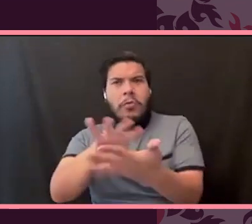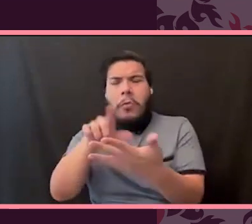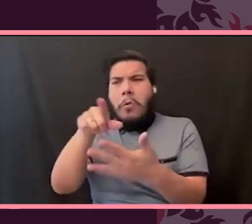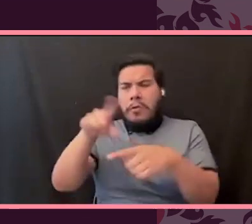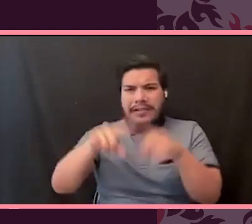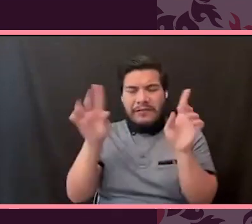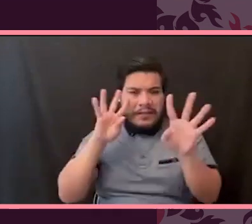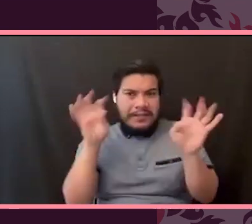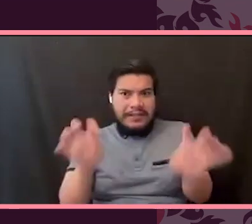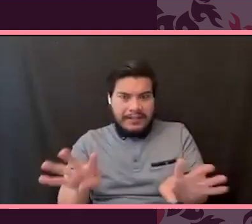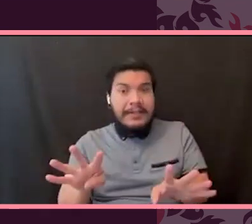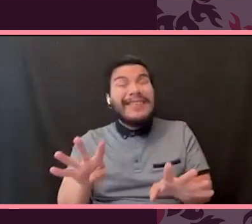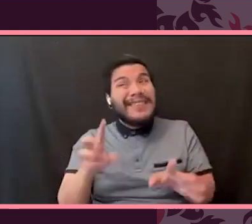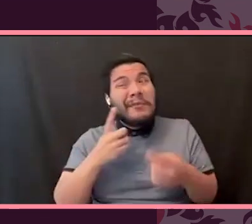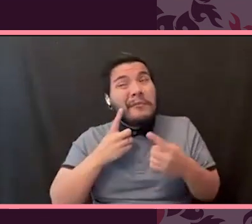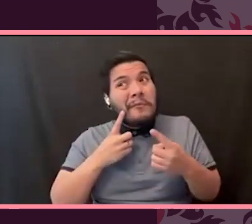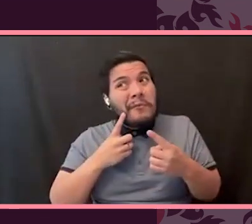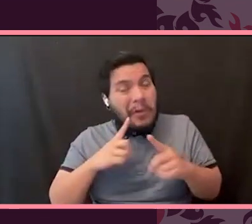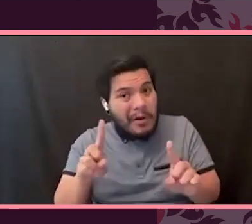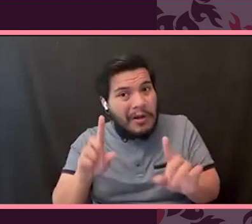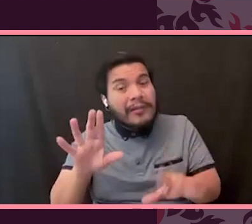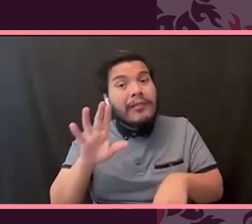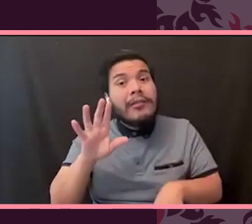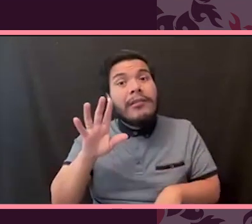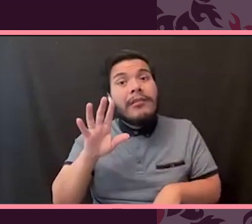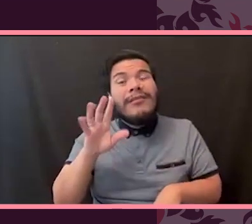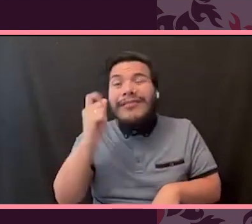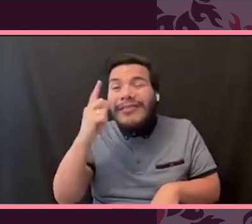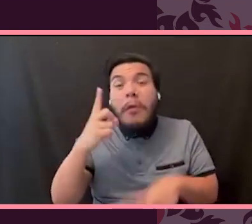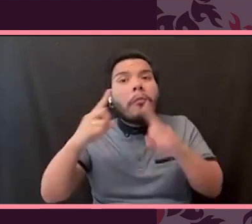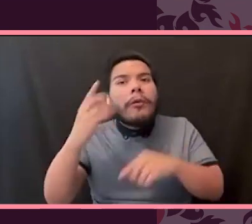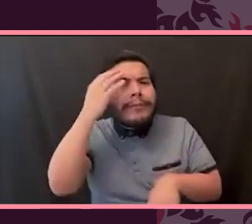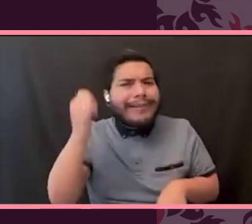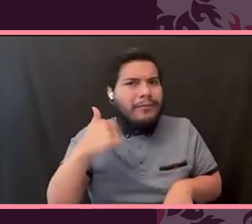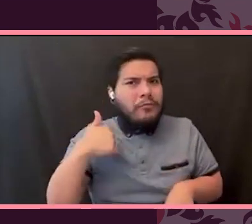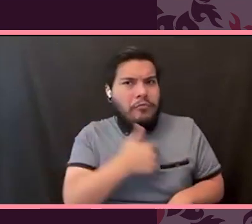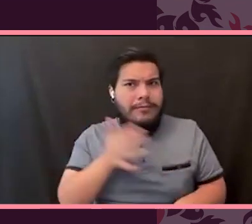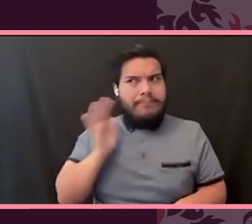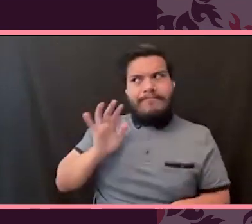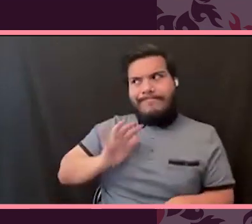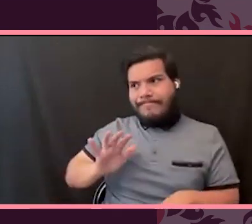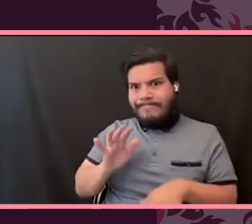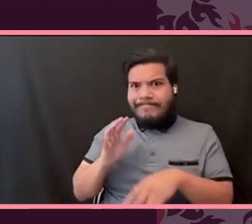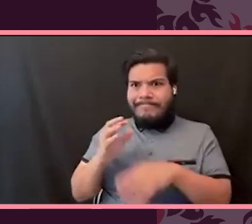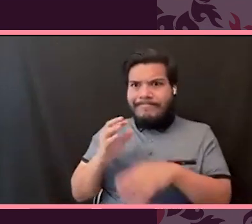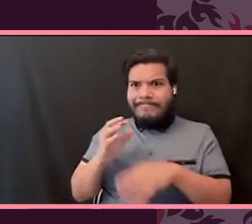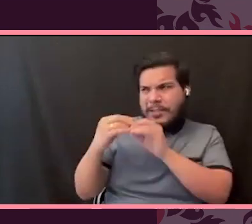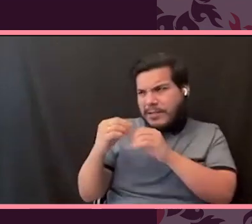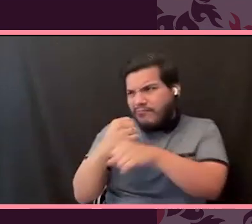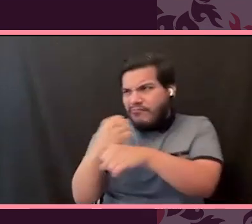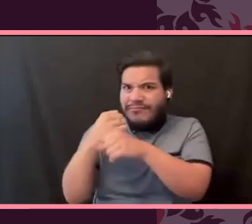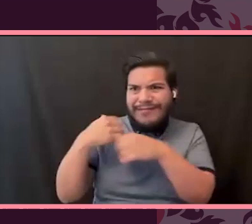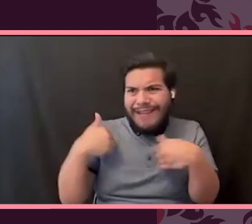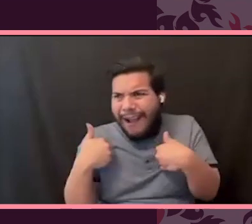worked really effectively when we were living in caves and had to fight off animals, but they don't work when we have to deal